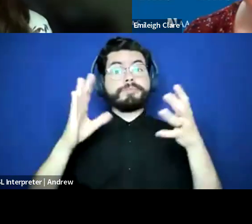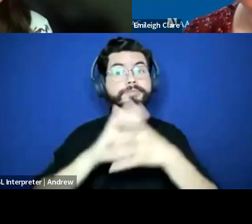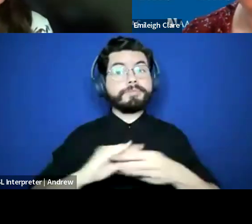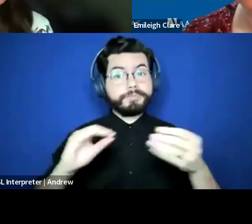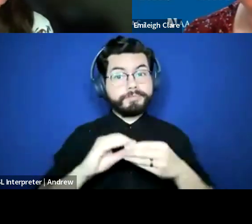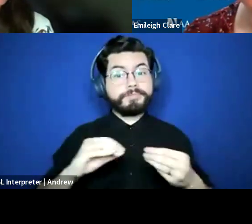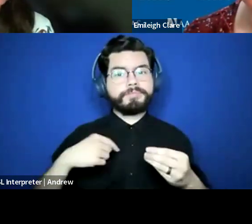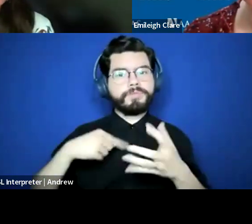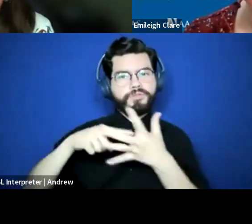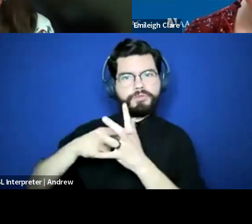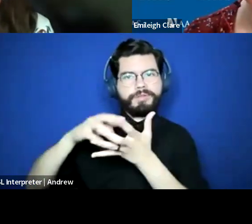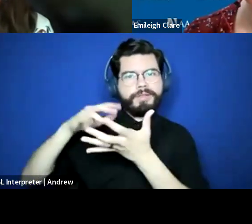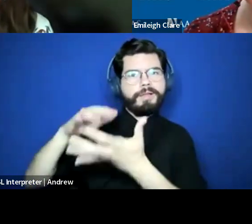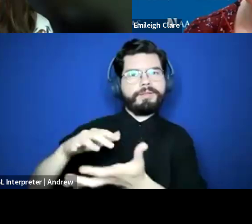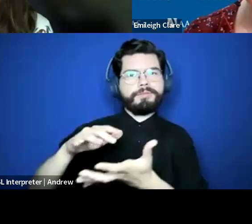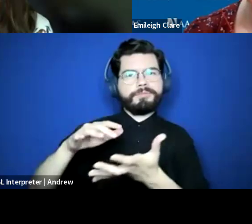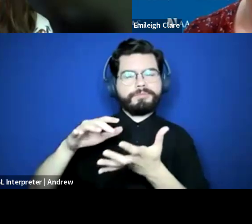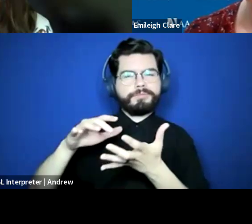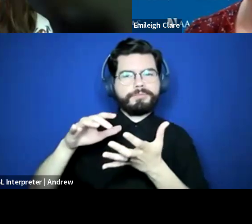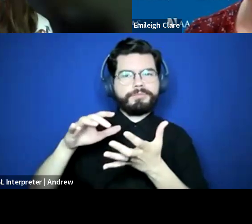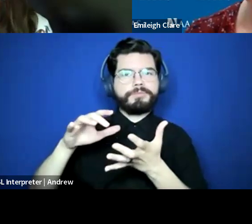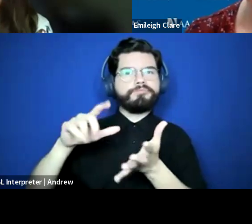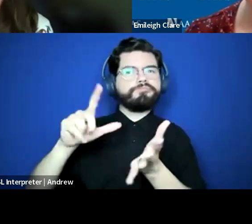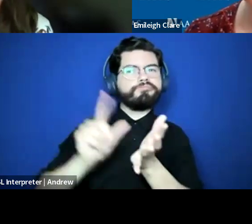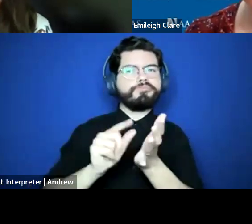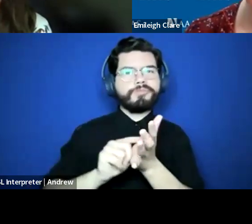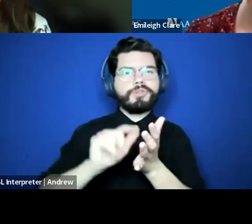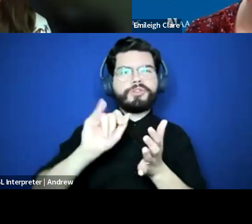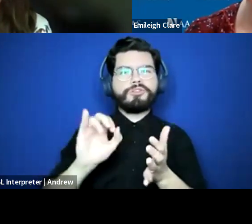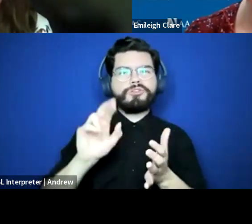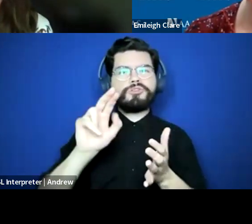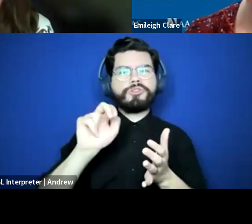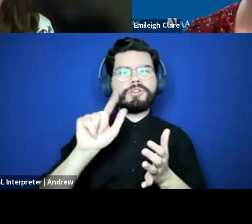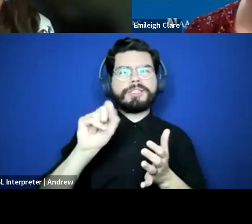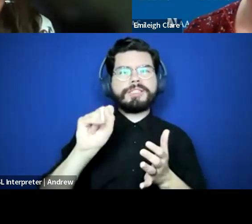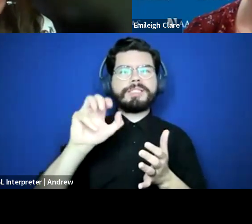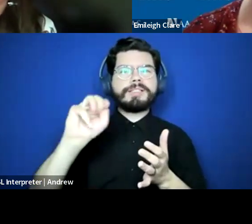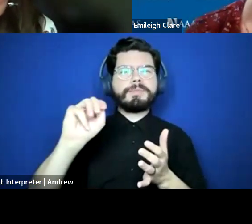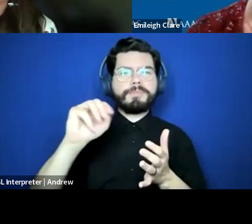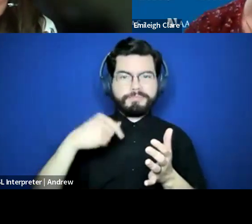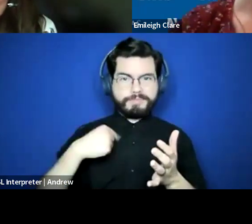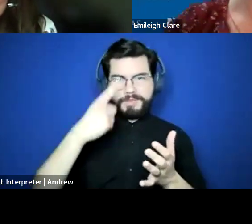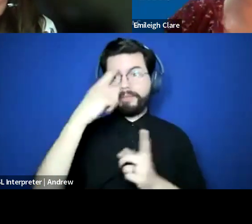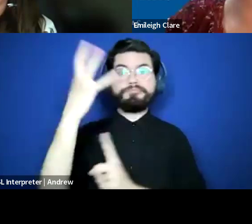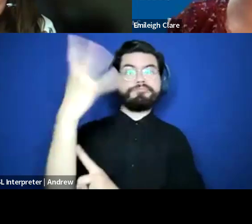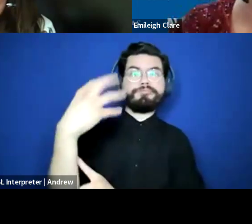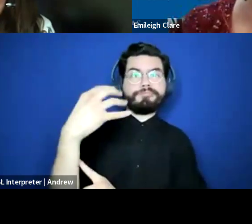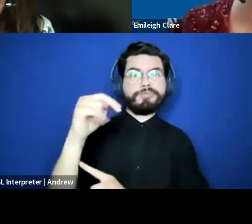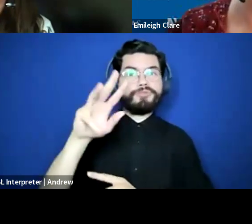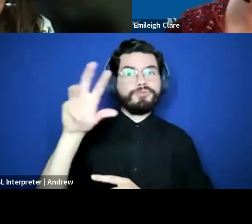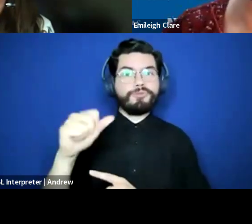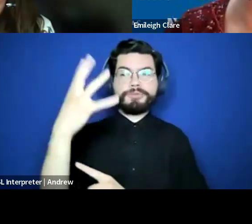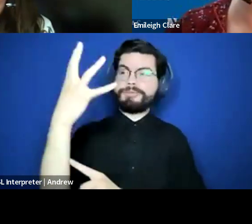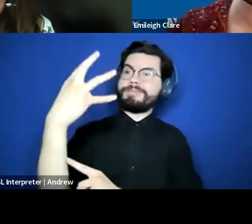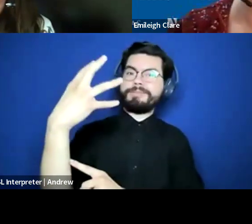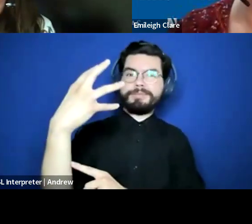studying journalism. I thought I was going to be a newscaster. And about halfway into